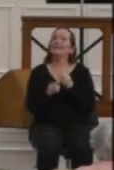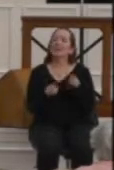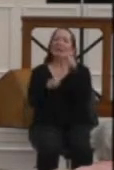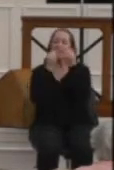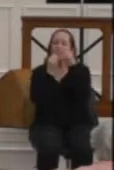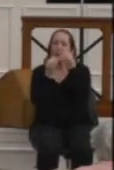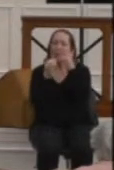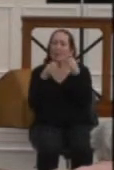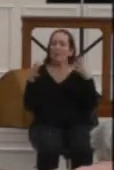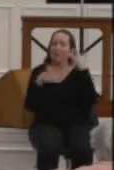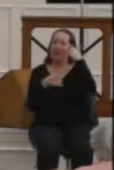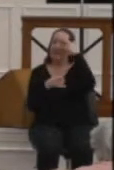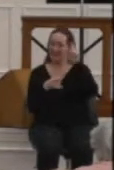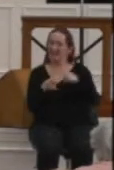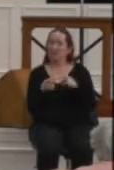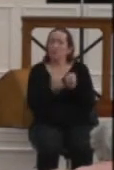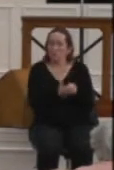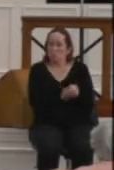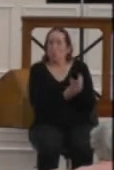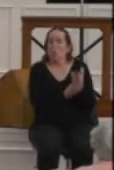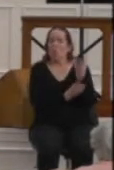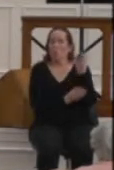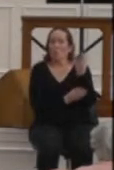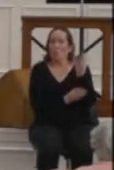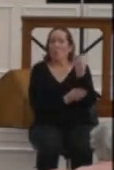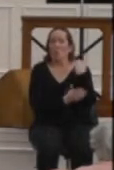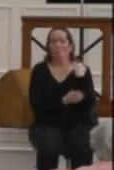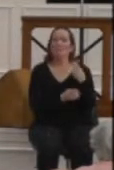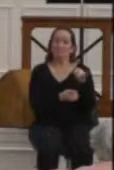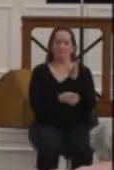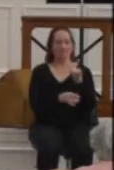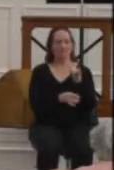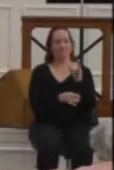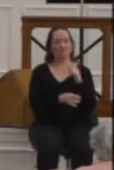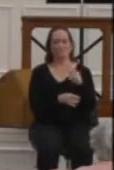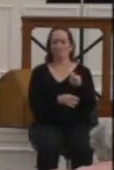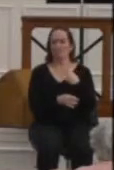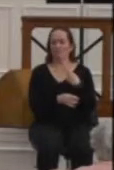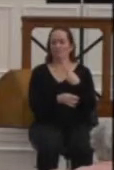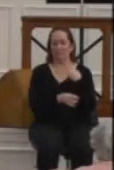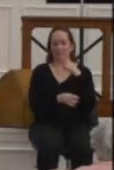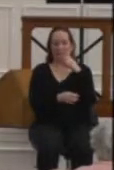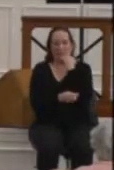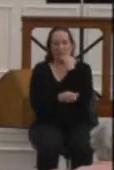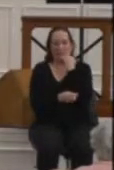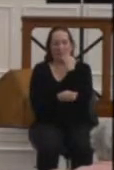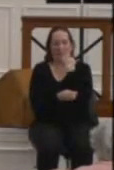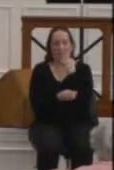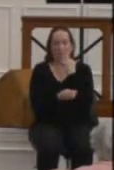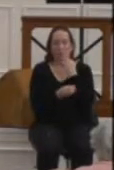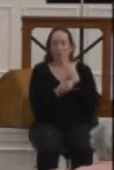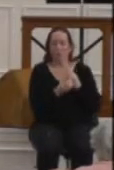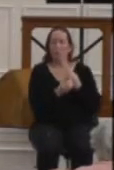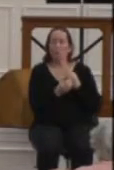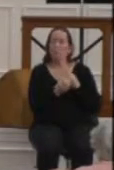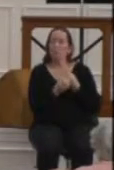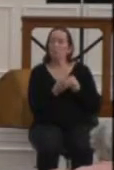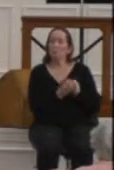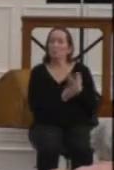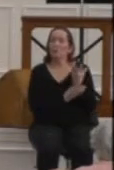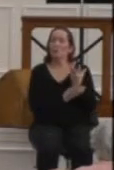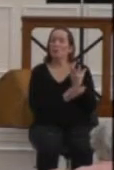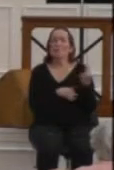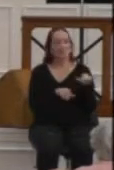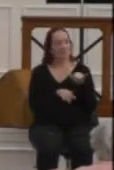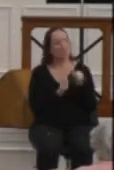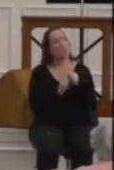just like you and I do. We eat to grow. We take in to grow. Same way with God's Word.